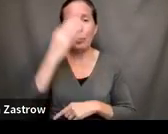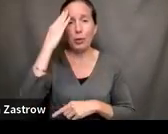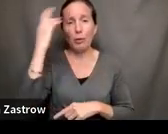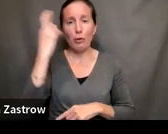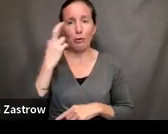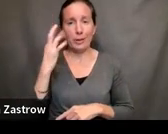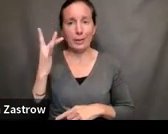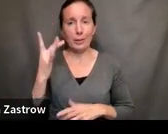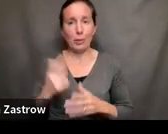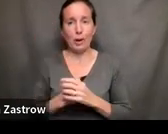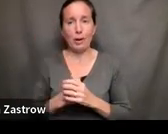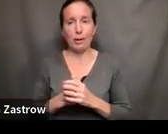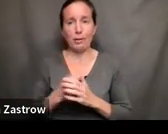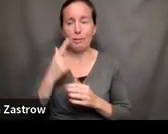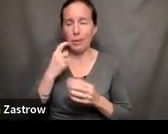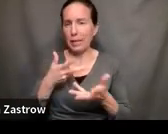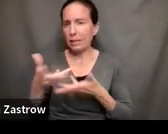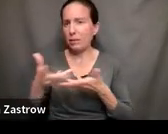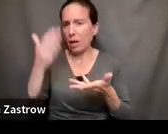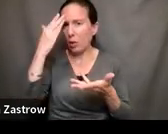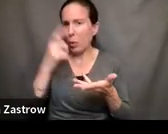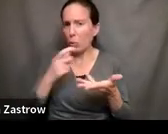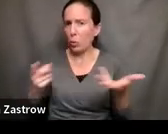because you know them well and how they work.